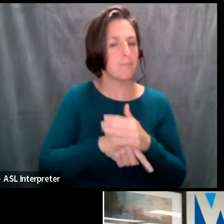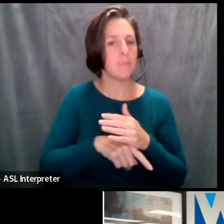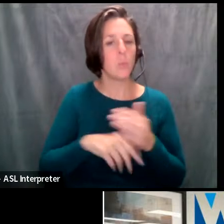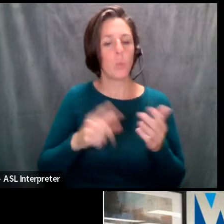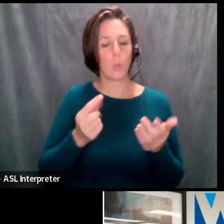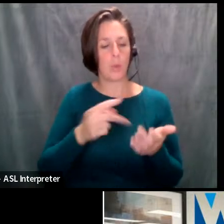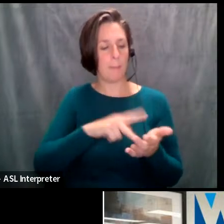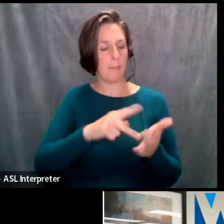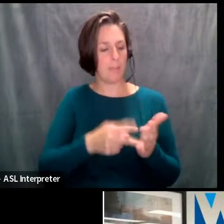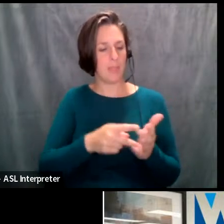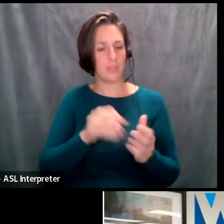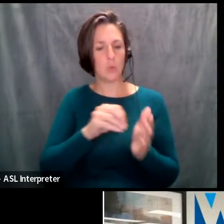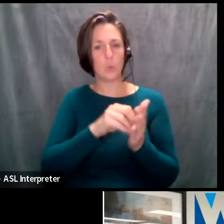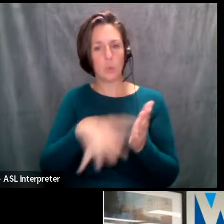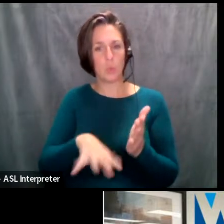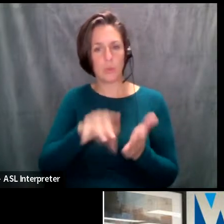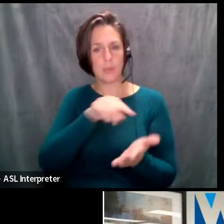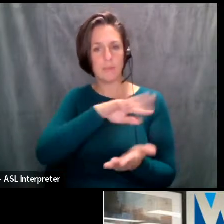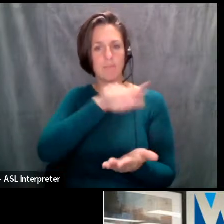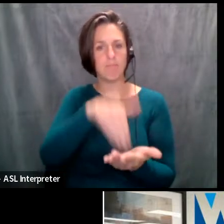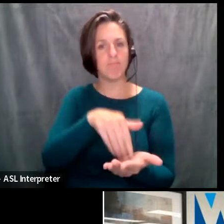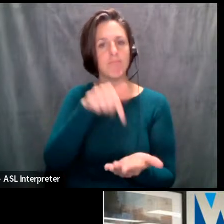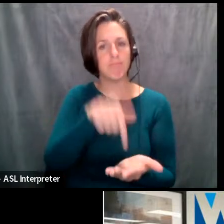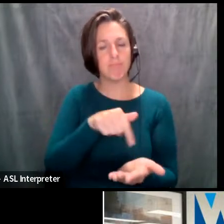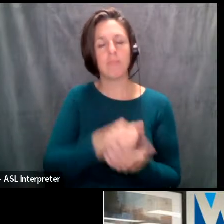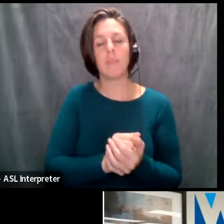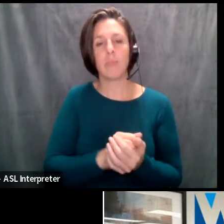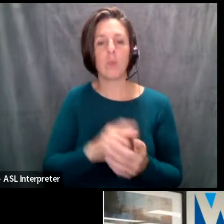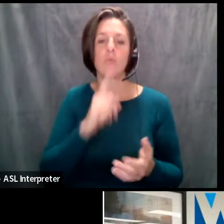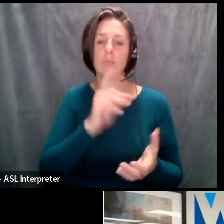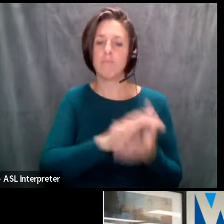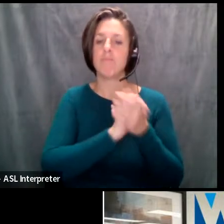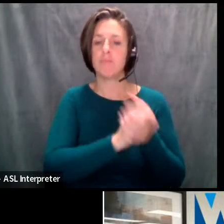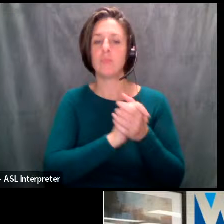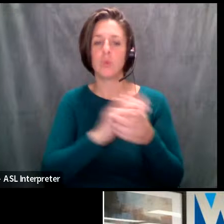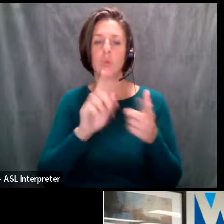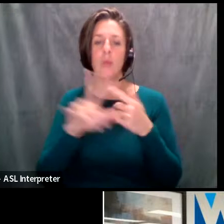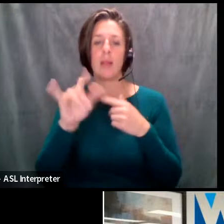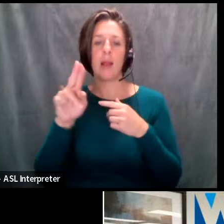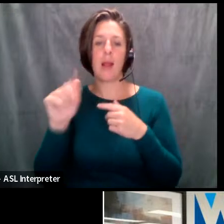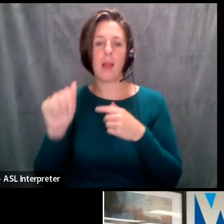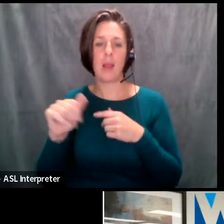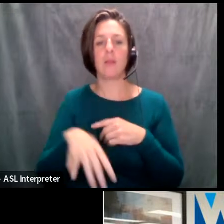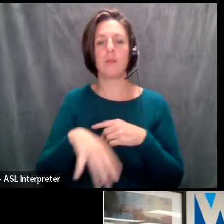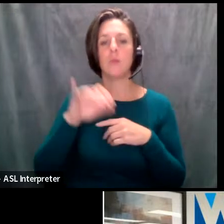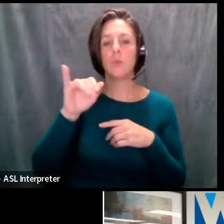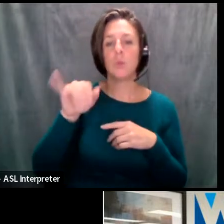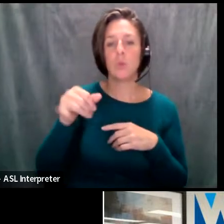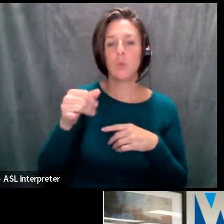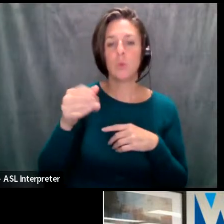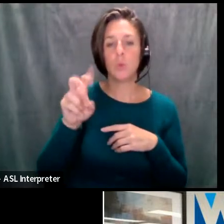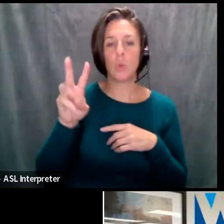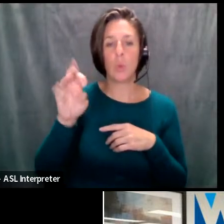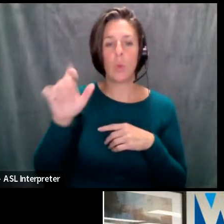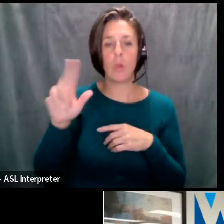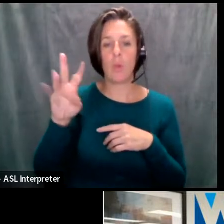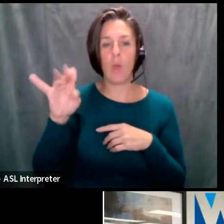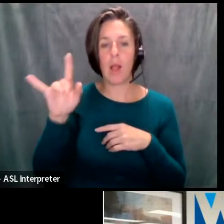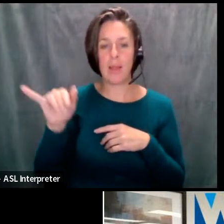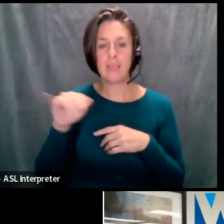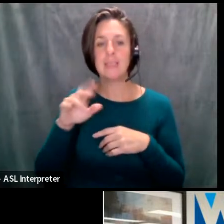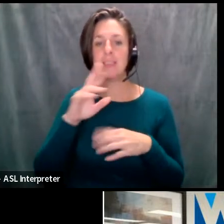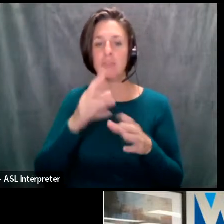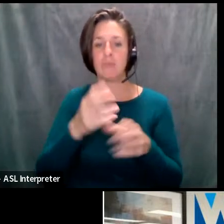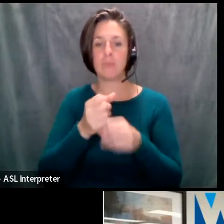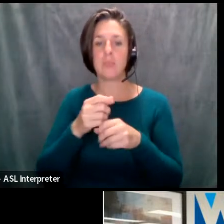student-centered. Huge congratulations to Liliana. And Jewel Wally is the recipient of our certificated Golden Apple this